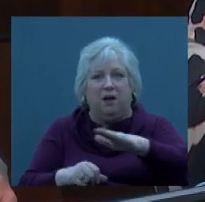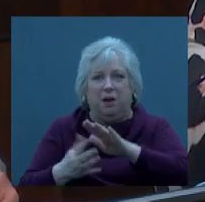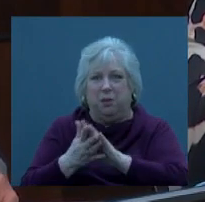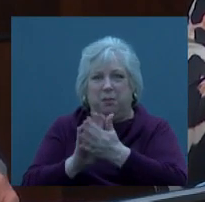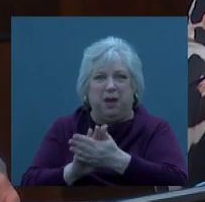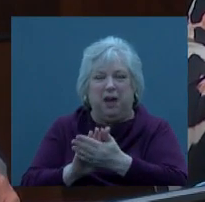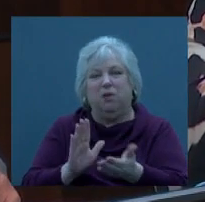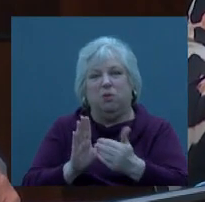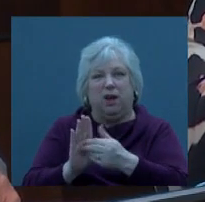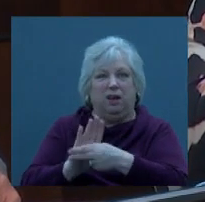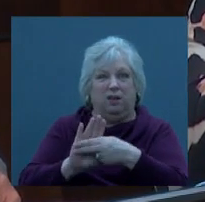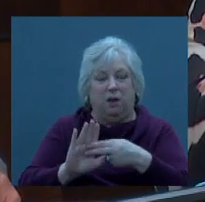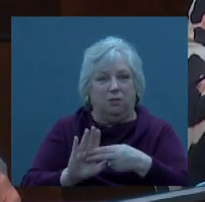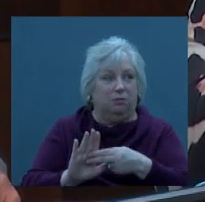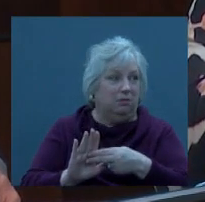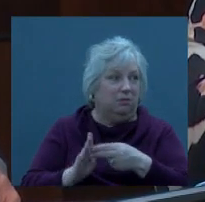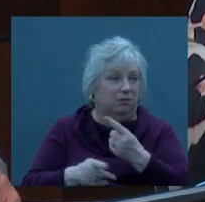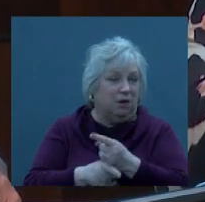rezoned.